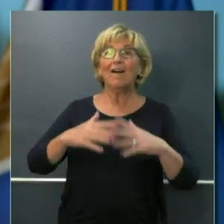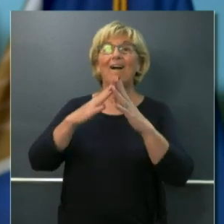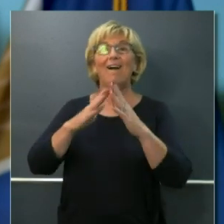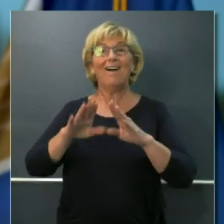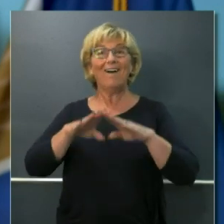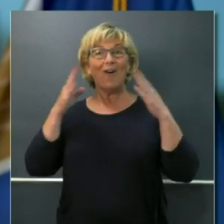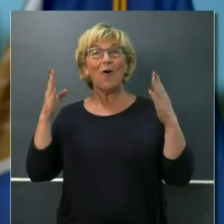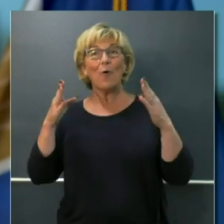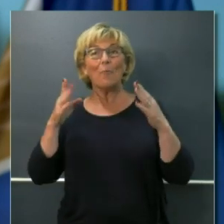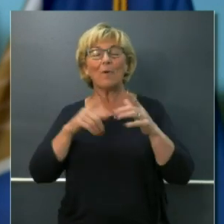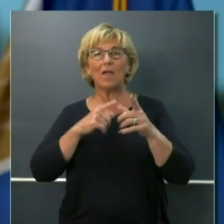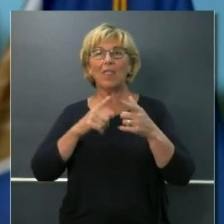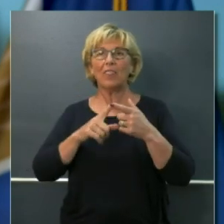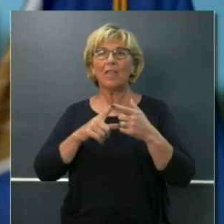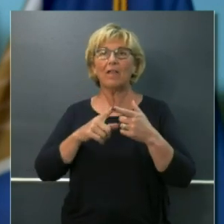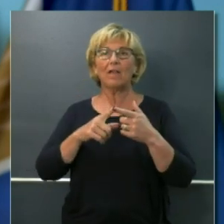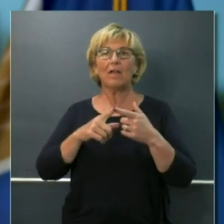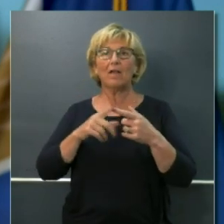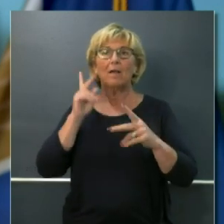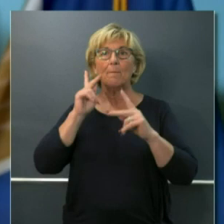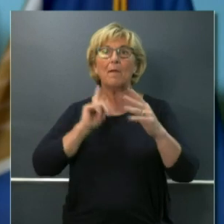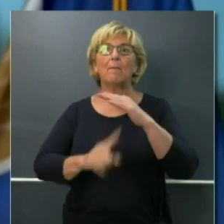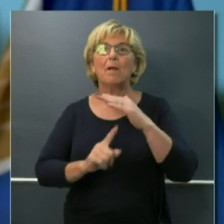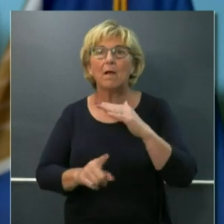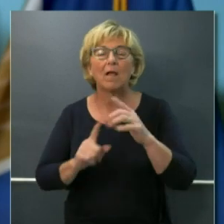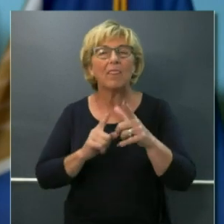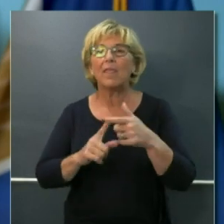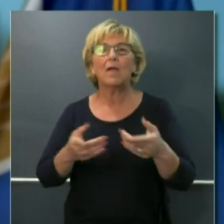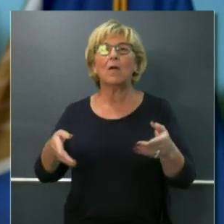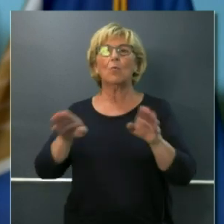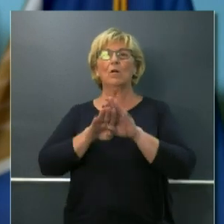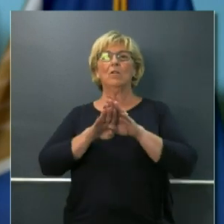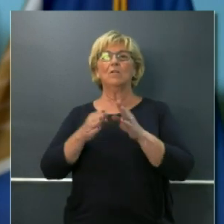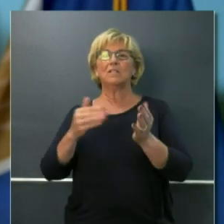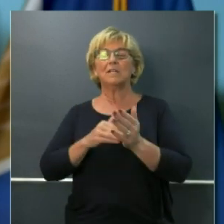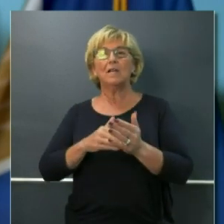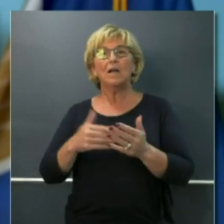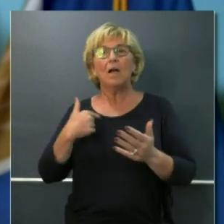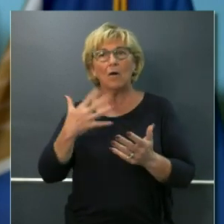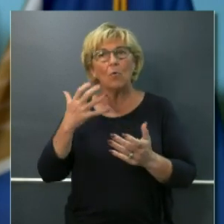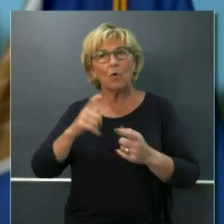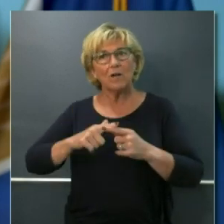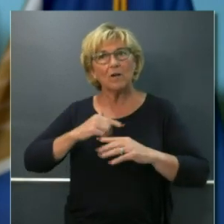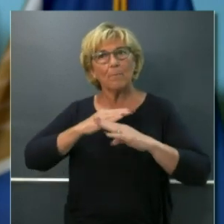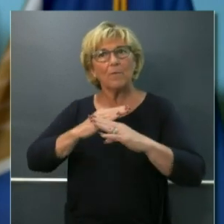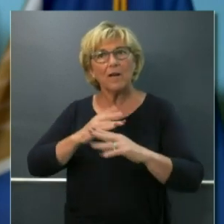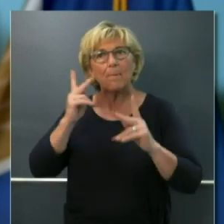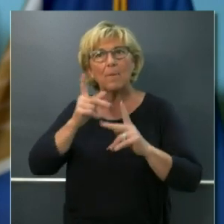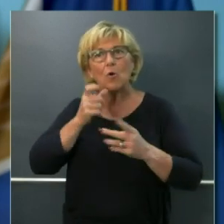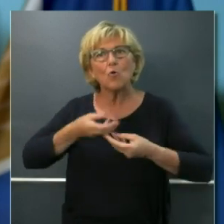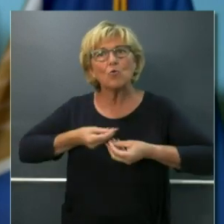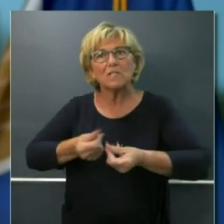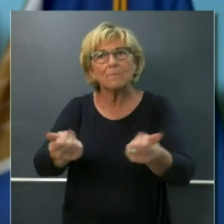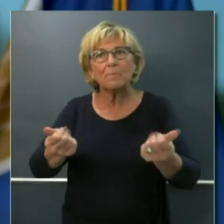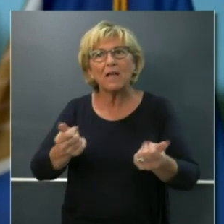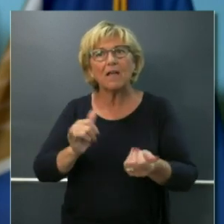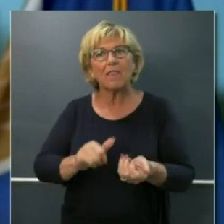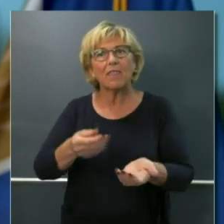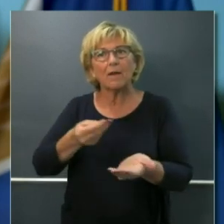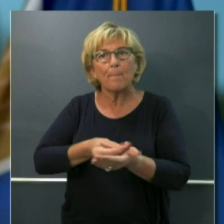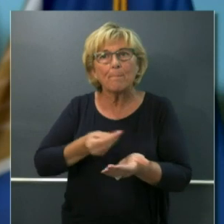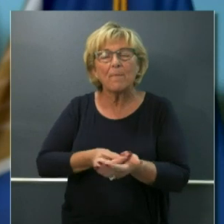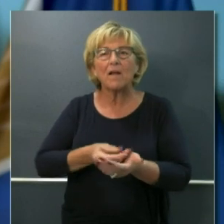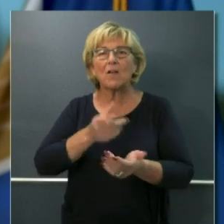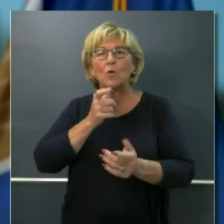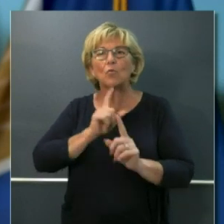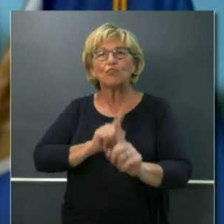businesses, I recognize that I'm not a job creator. It's our consumers. It's the people spending the money that create the opportunity for